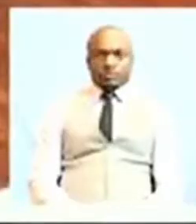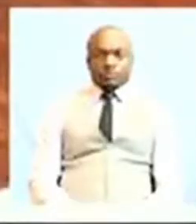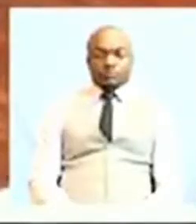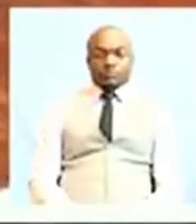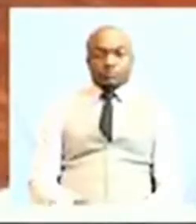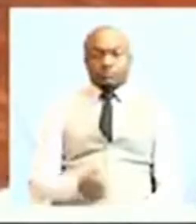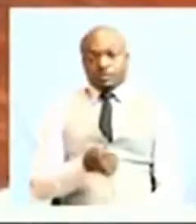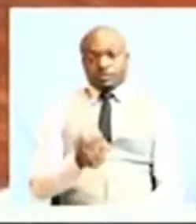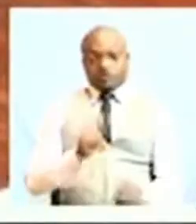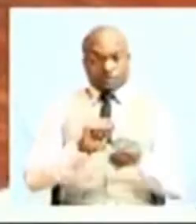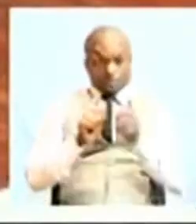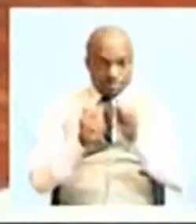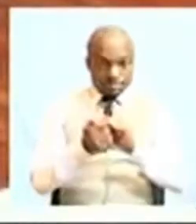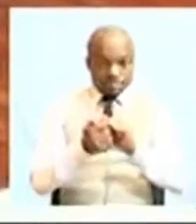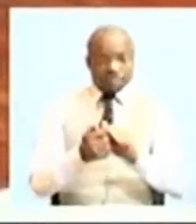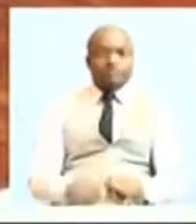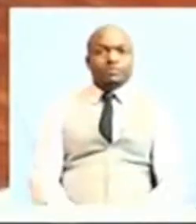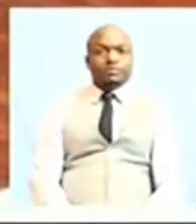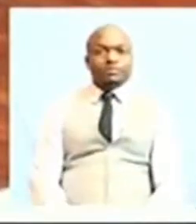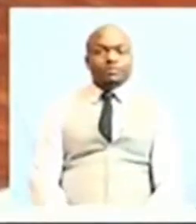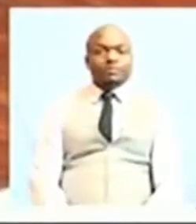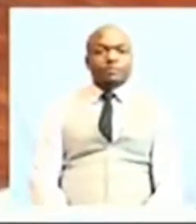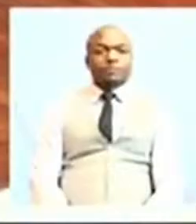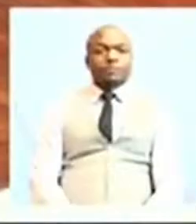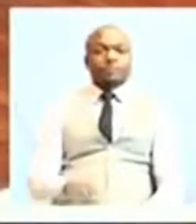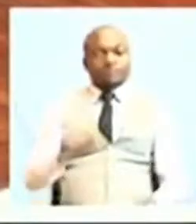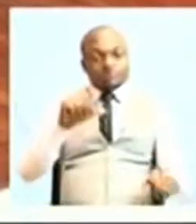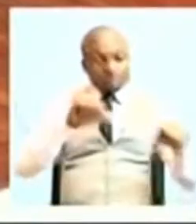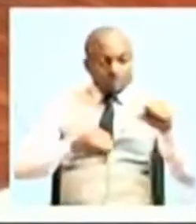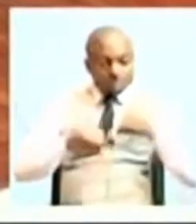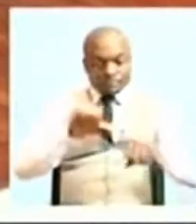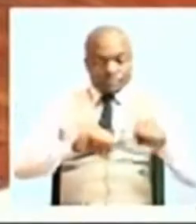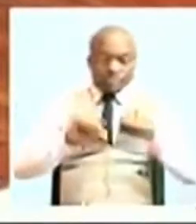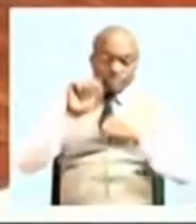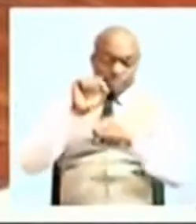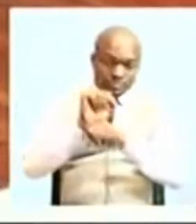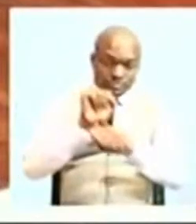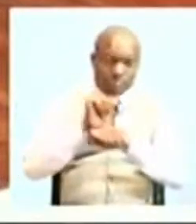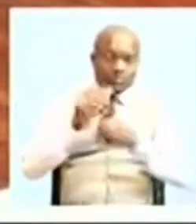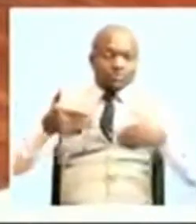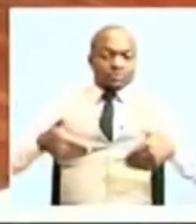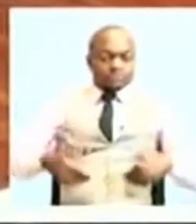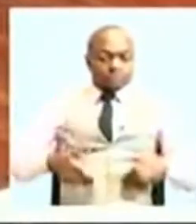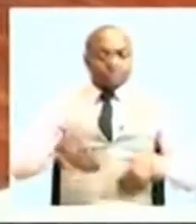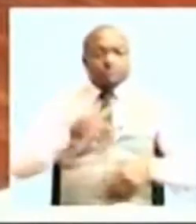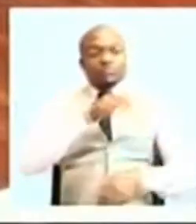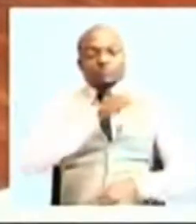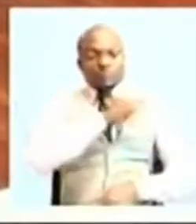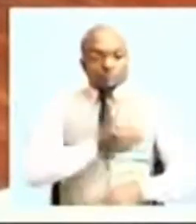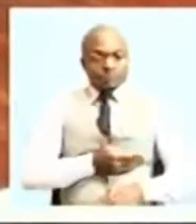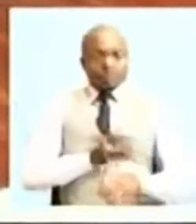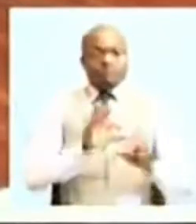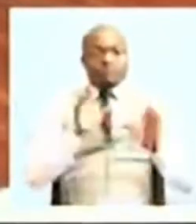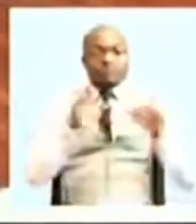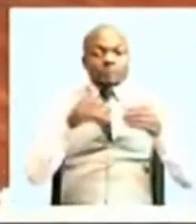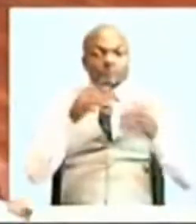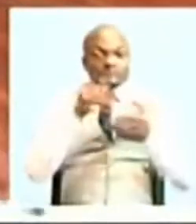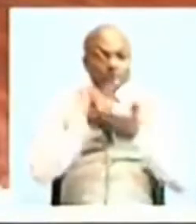The next query, Chair, relates to analysis of performance, youth, women, and community